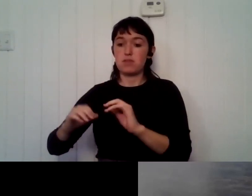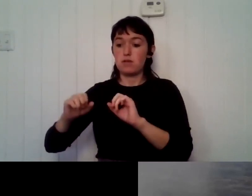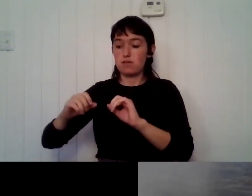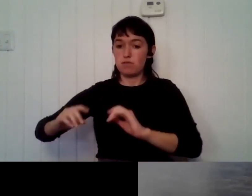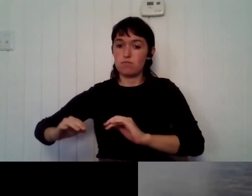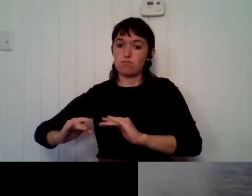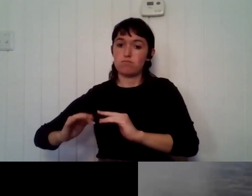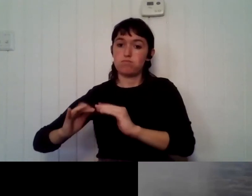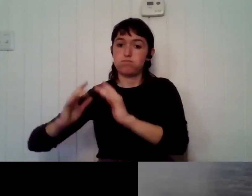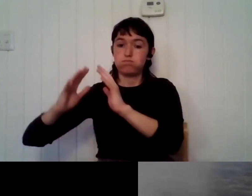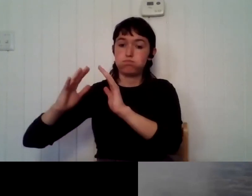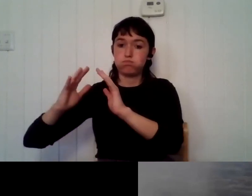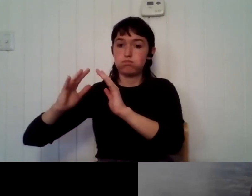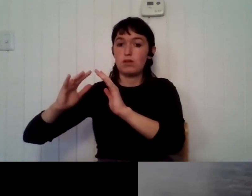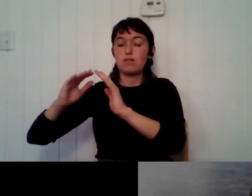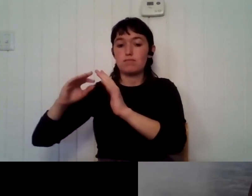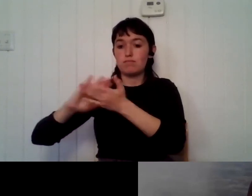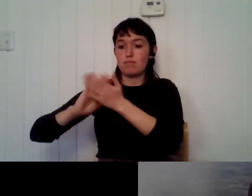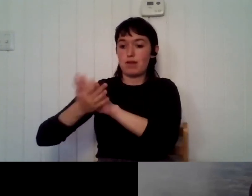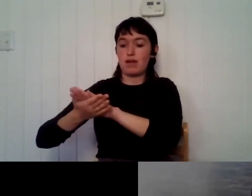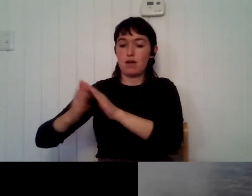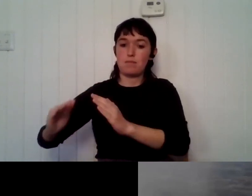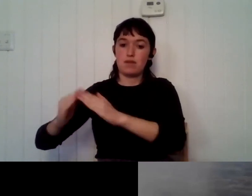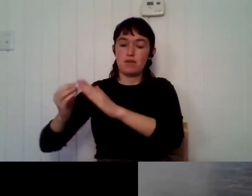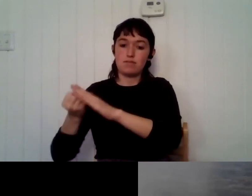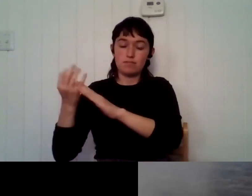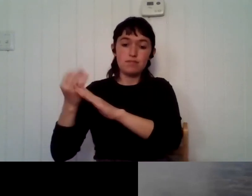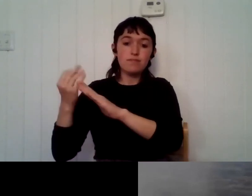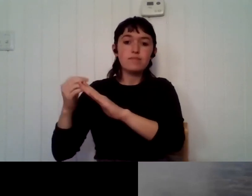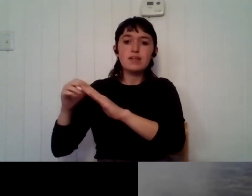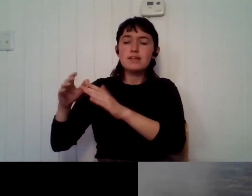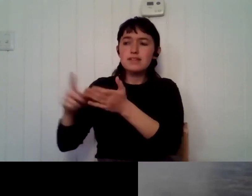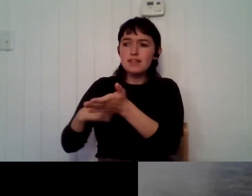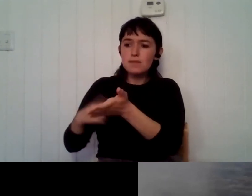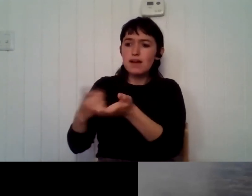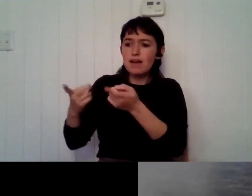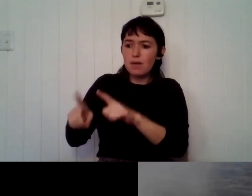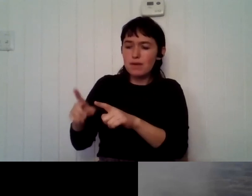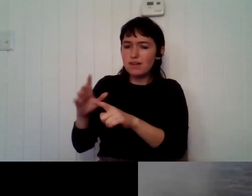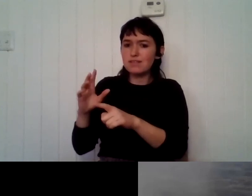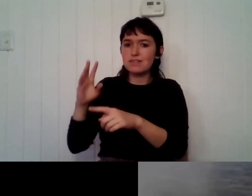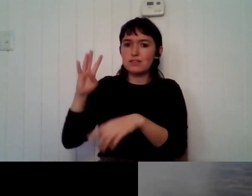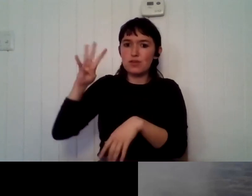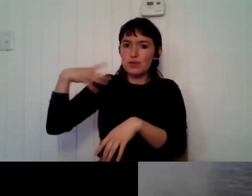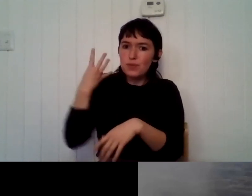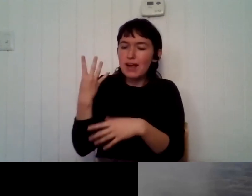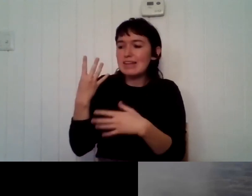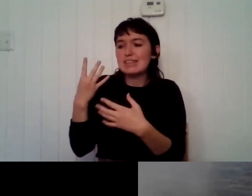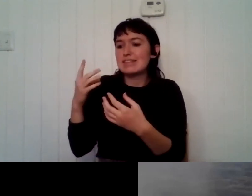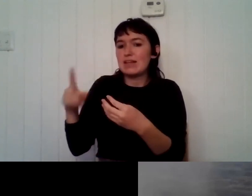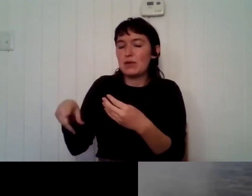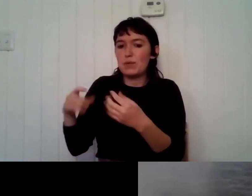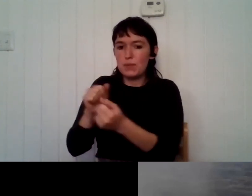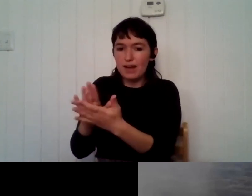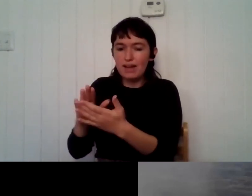a crazy, crazy way. Sierra Negra, the one that we have been studying, the floor of the caldera moves